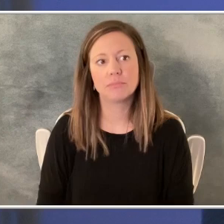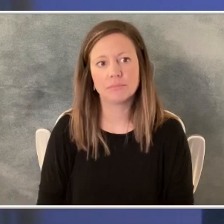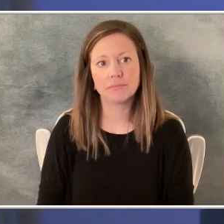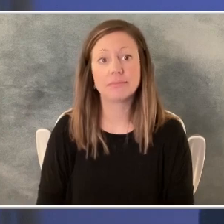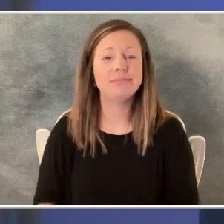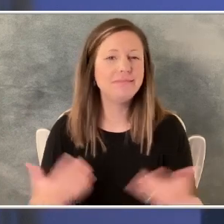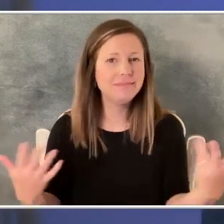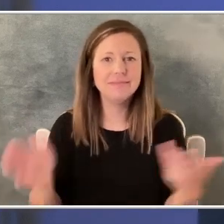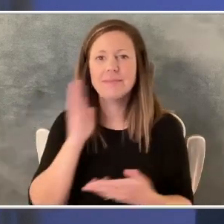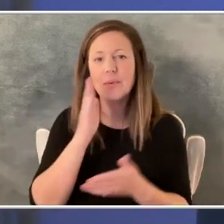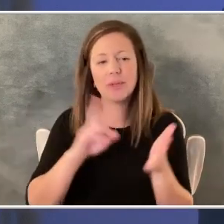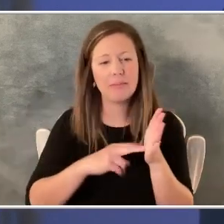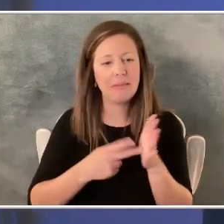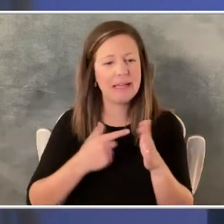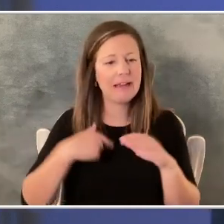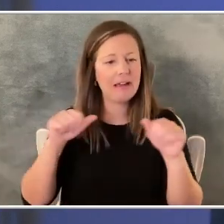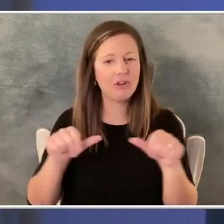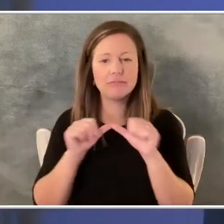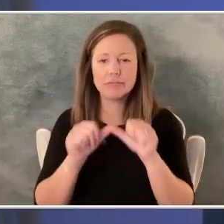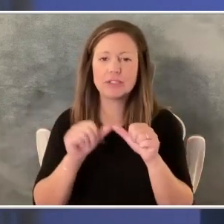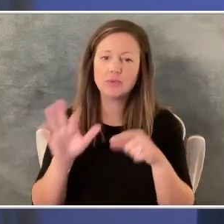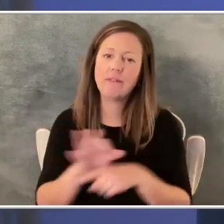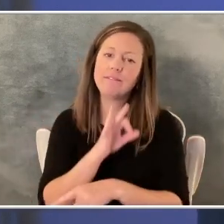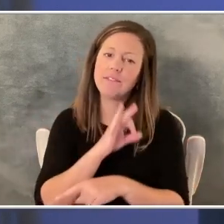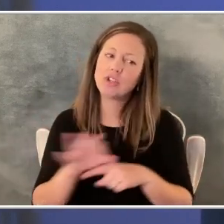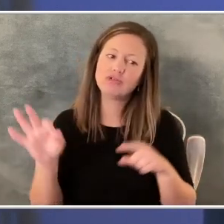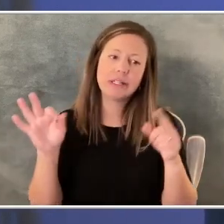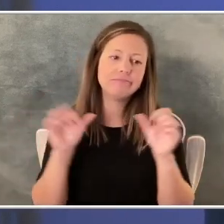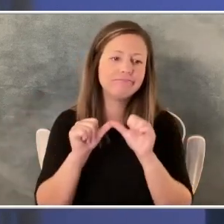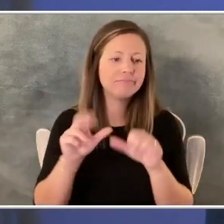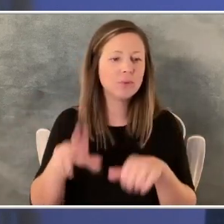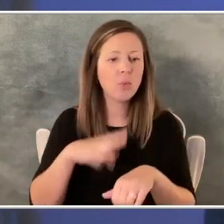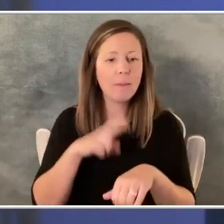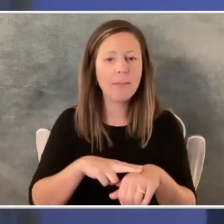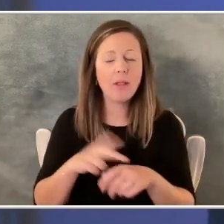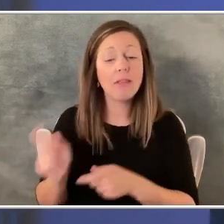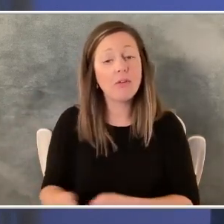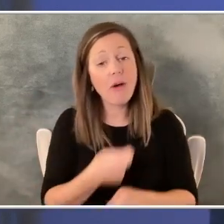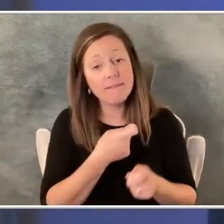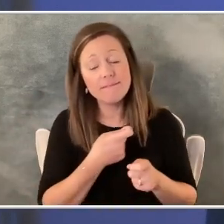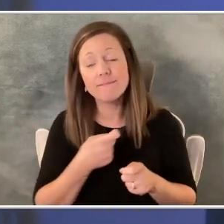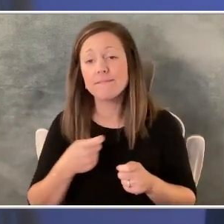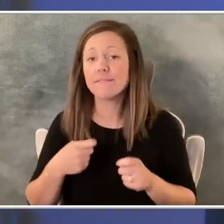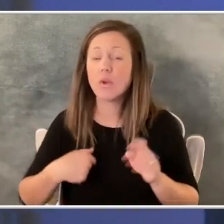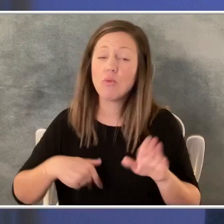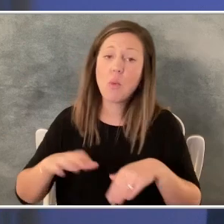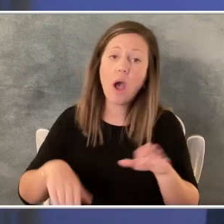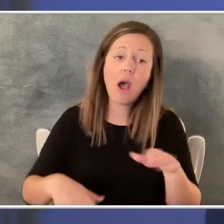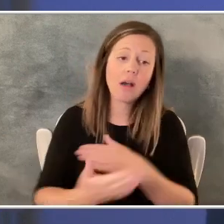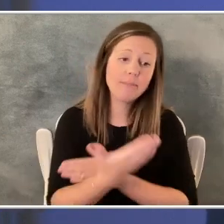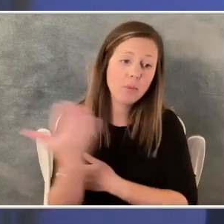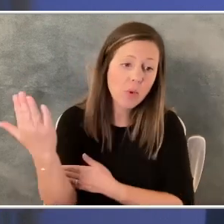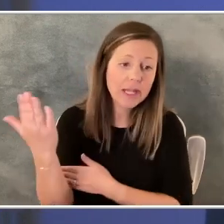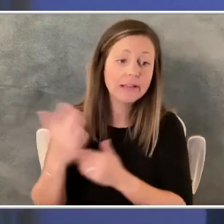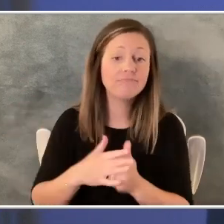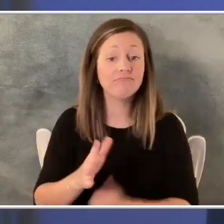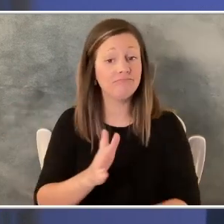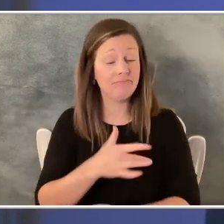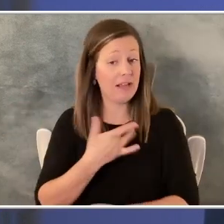play golf and walk in the mornings and how do you the feel things that physically? I feel fine. You feel fine? You feel like you did before, or do you feel